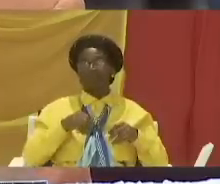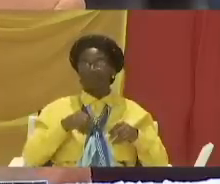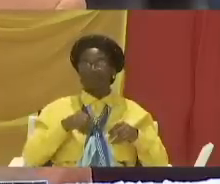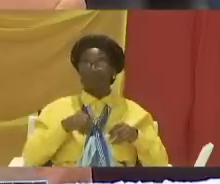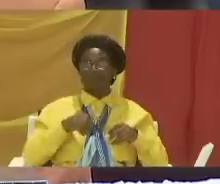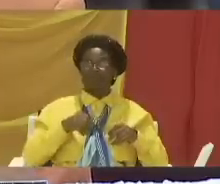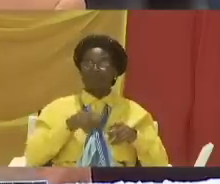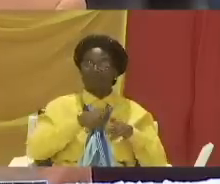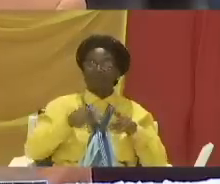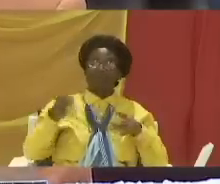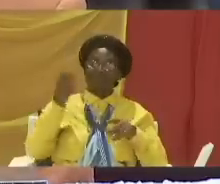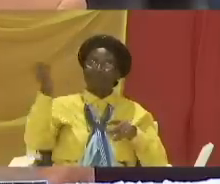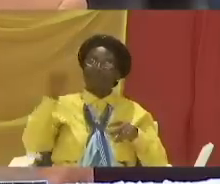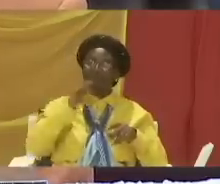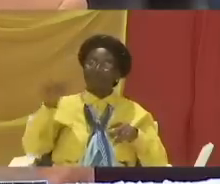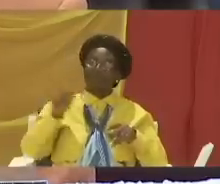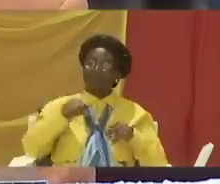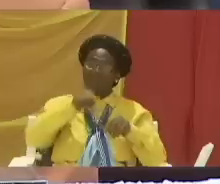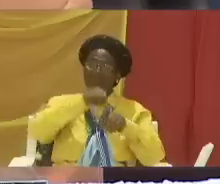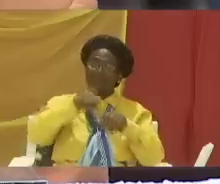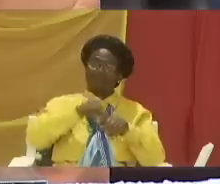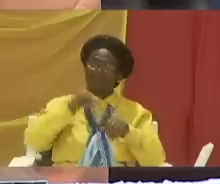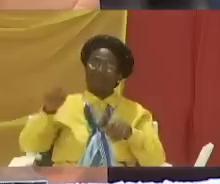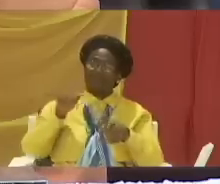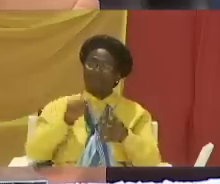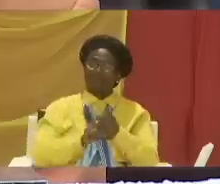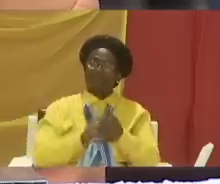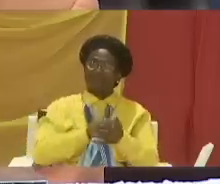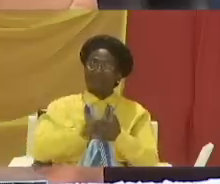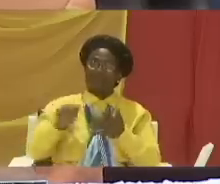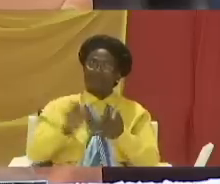But there is an anointing that destroys yokes.